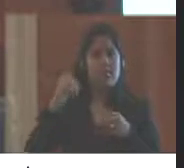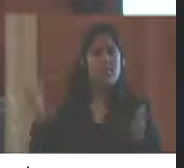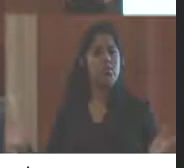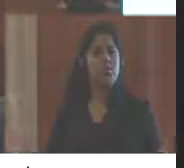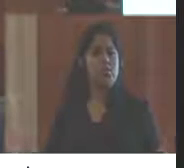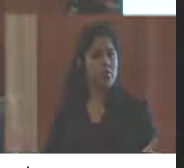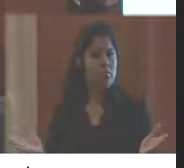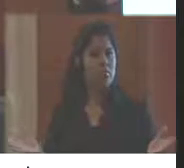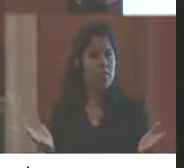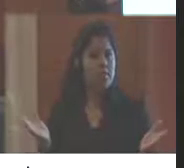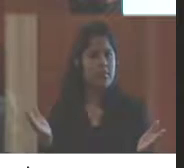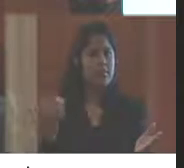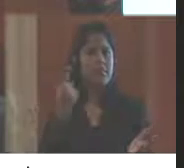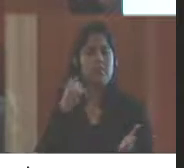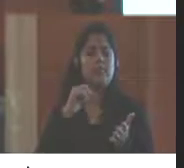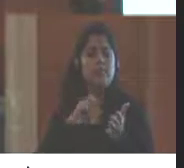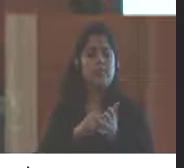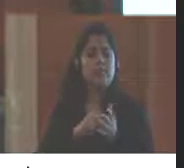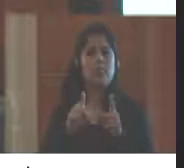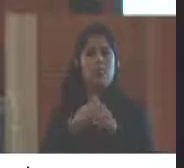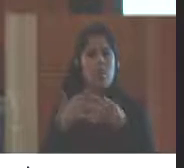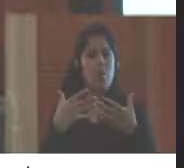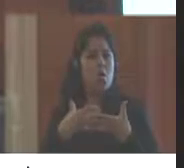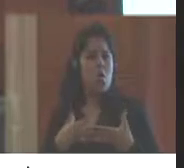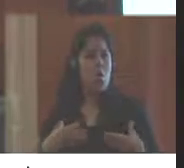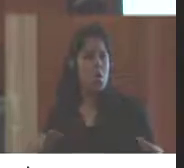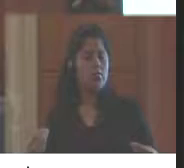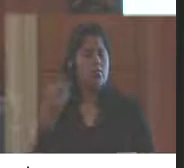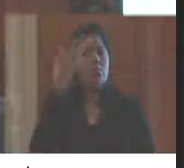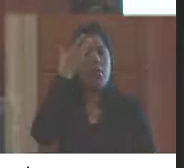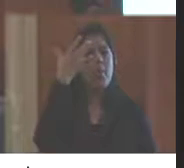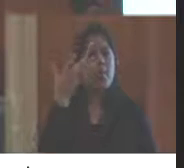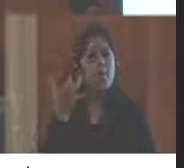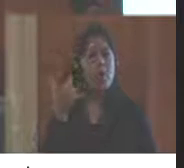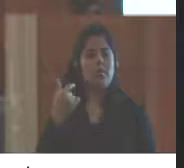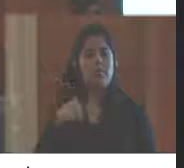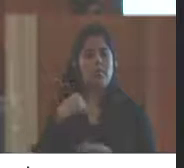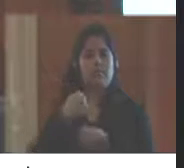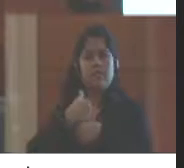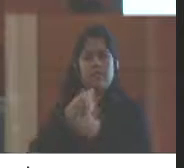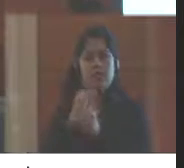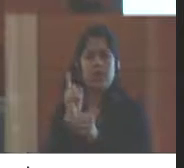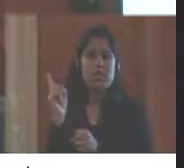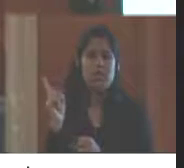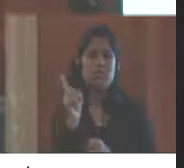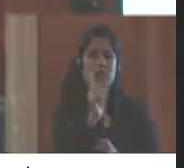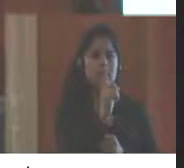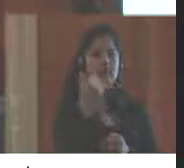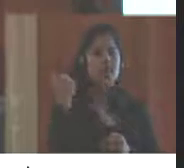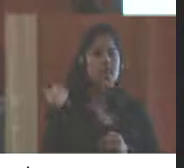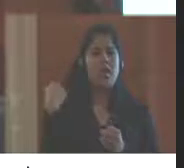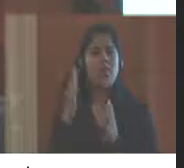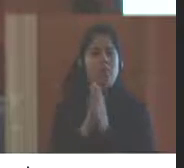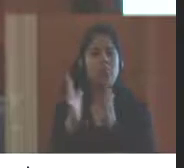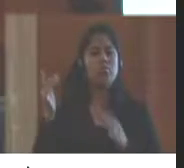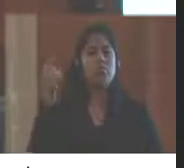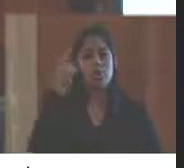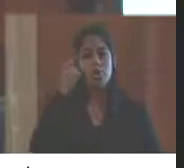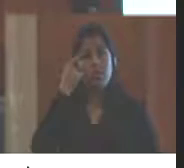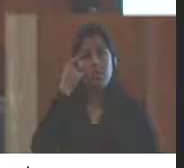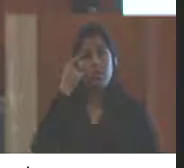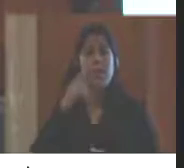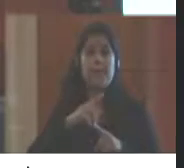needs to support you. This is a conclusion because individually